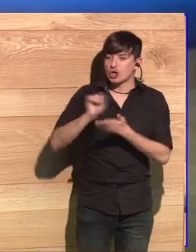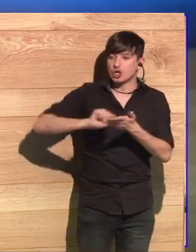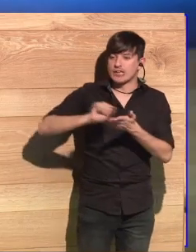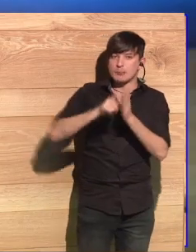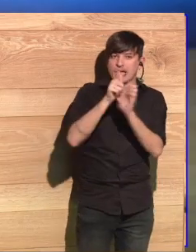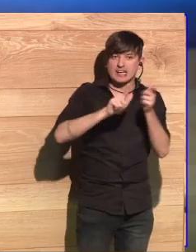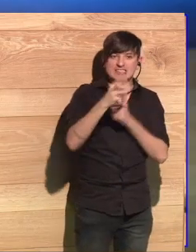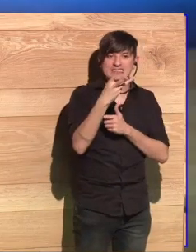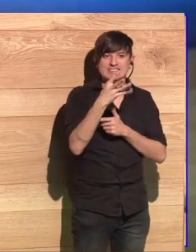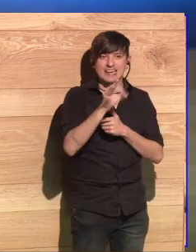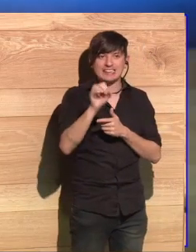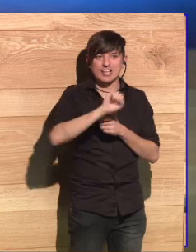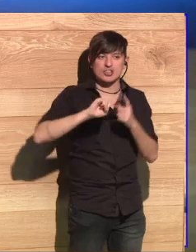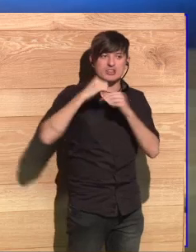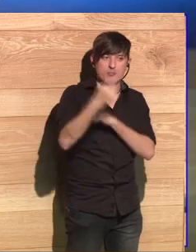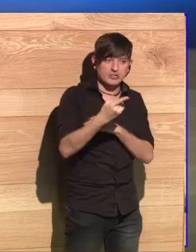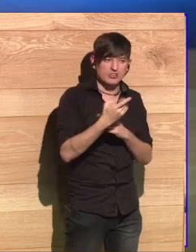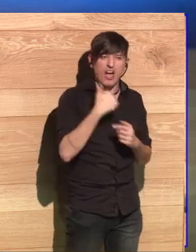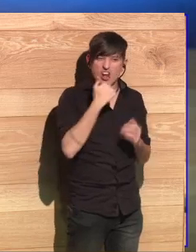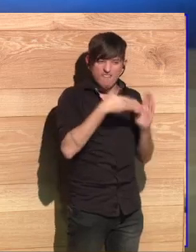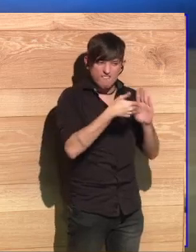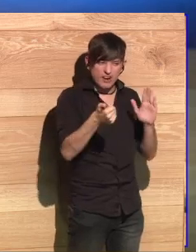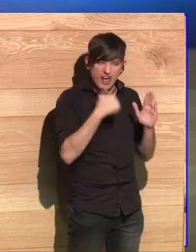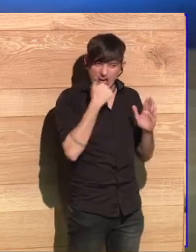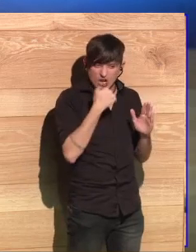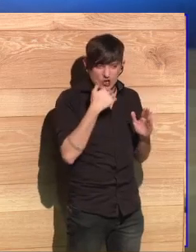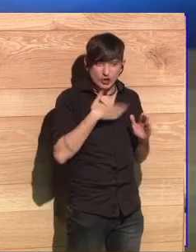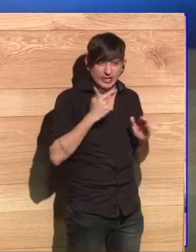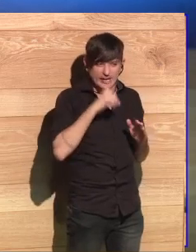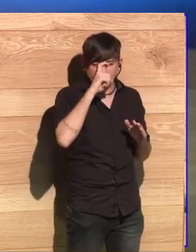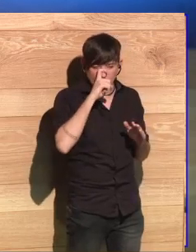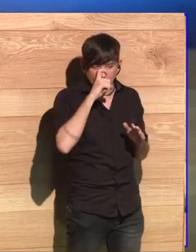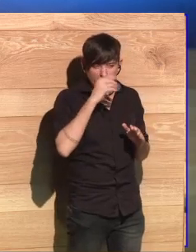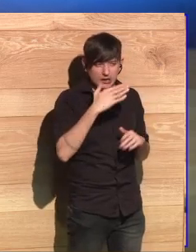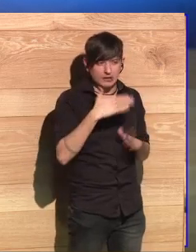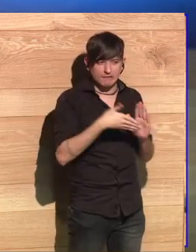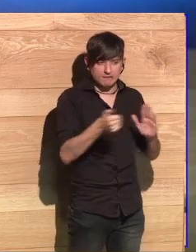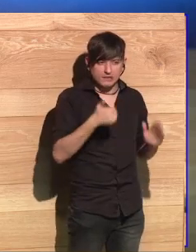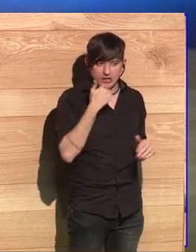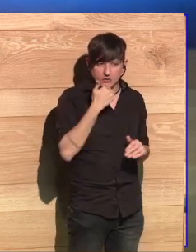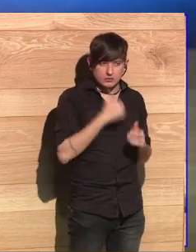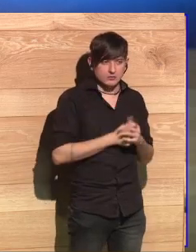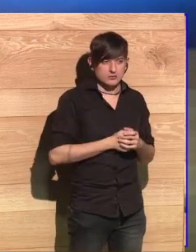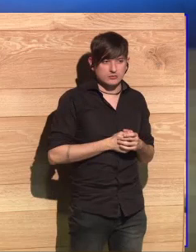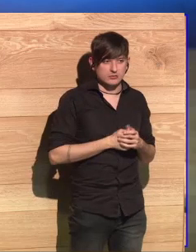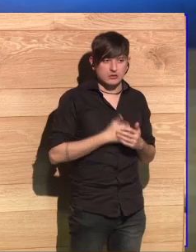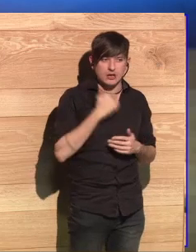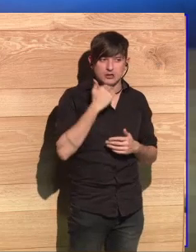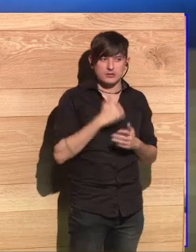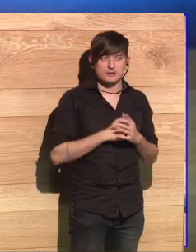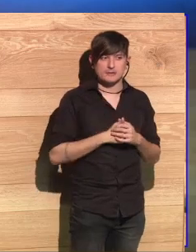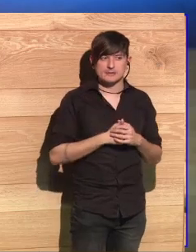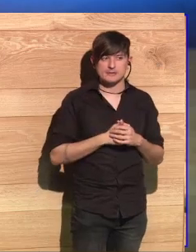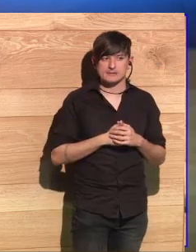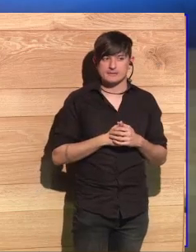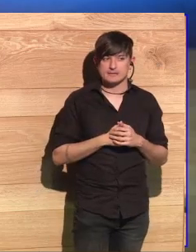travel notes 30 years later, did you erase anything that you didn't want to remember? Any chapter that you weren't able to